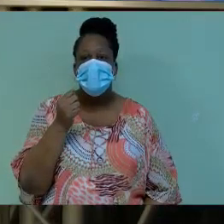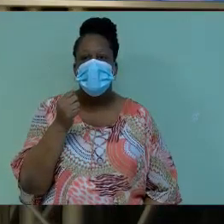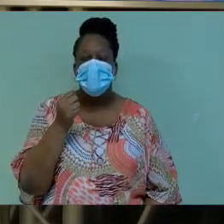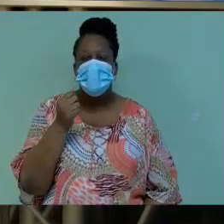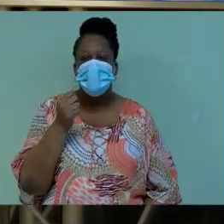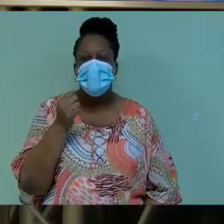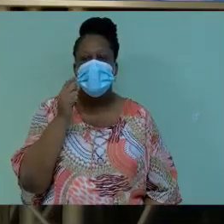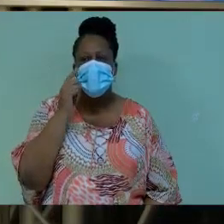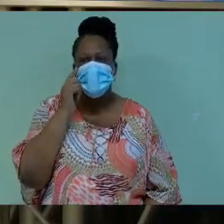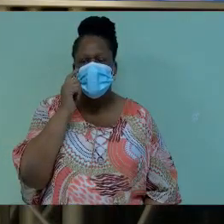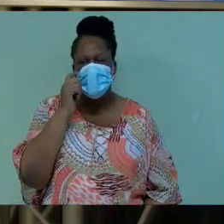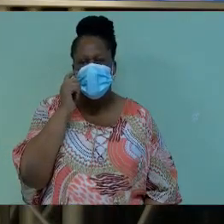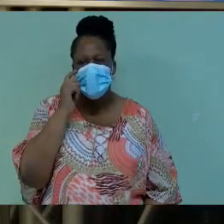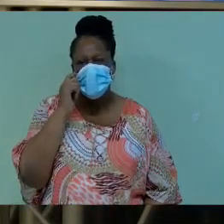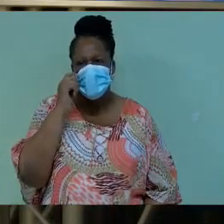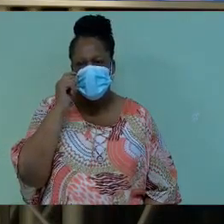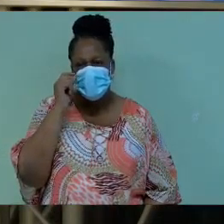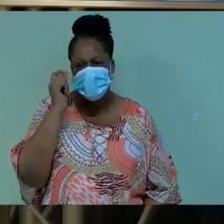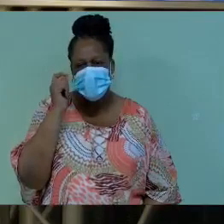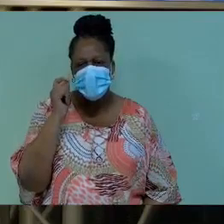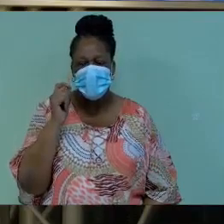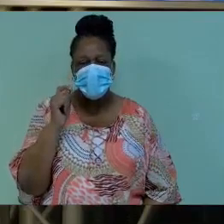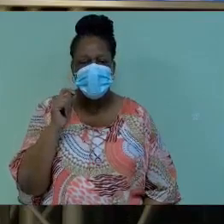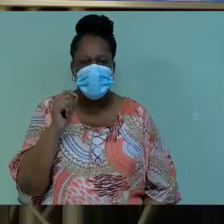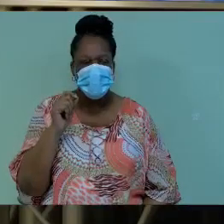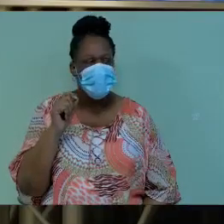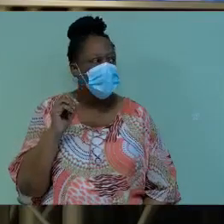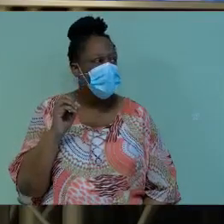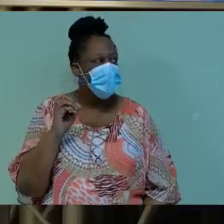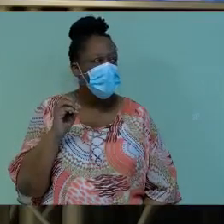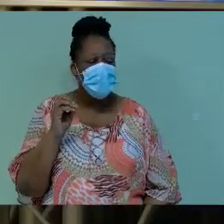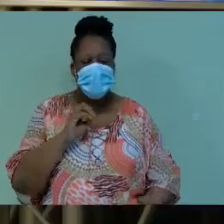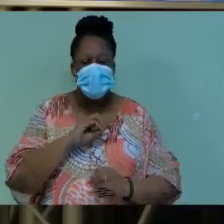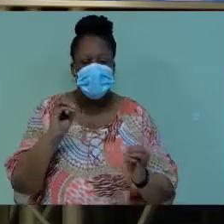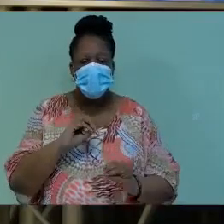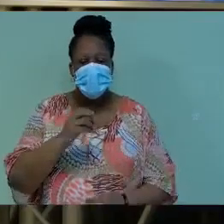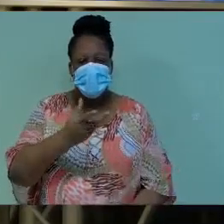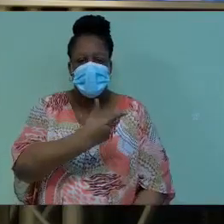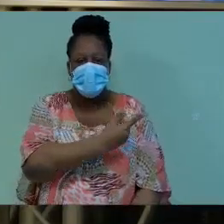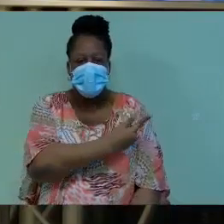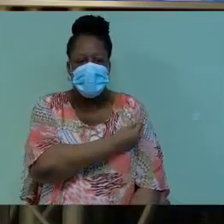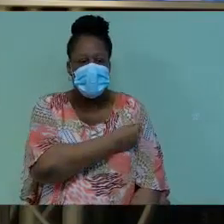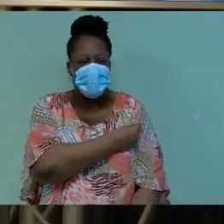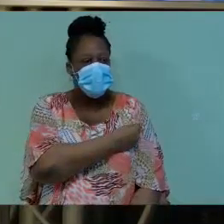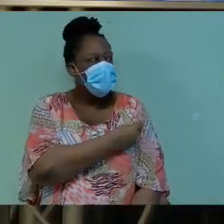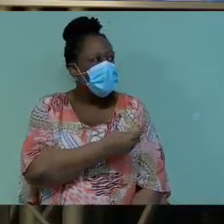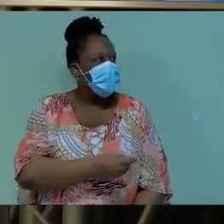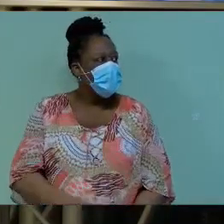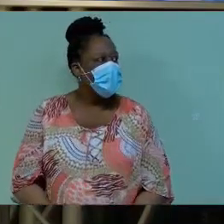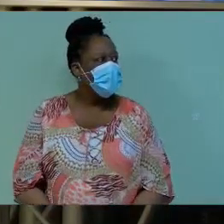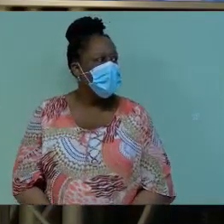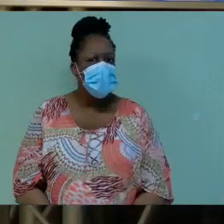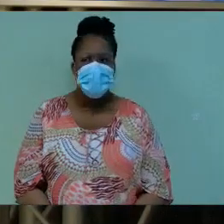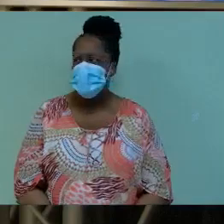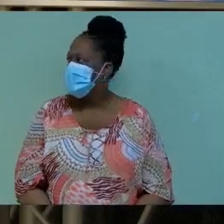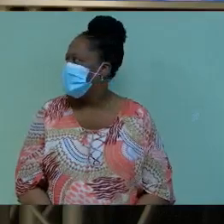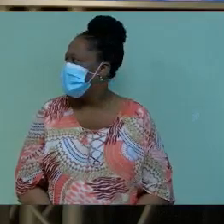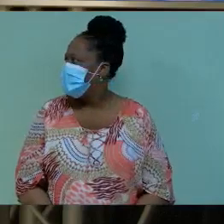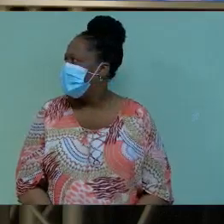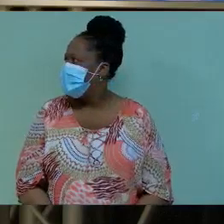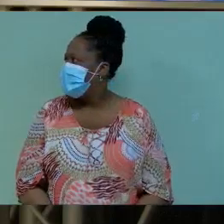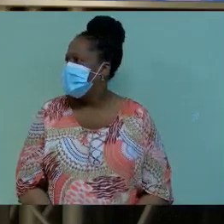before. Since no vaccine is immediately available, why can't we go for herd immunity